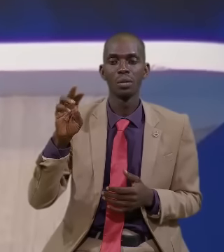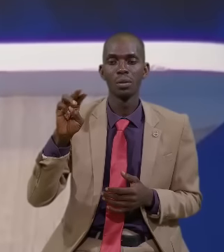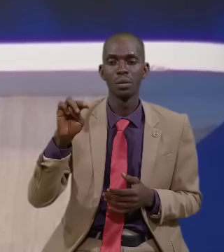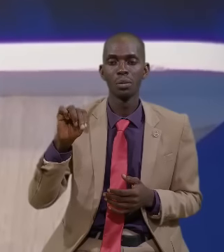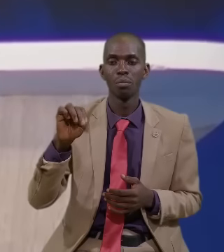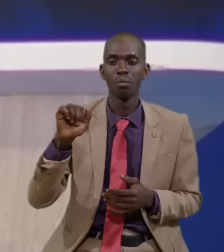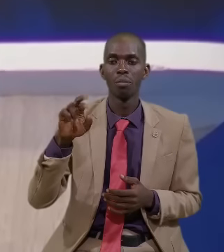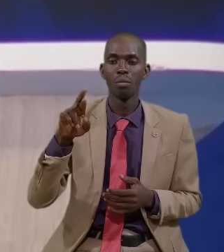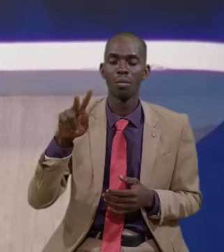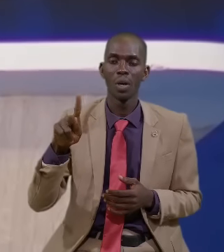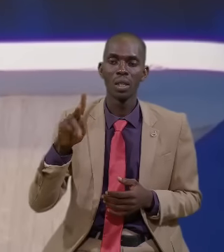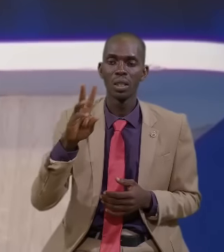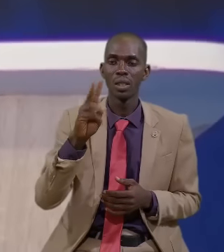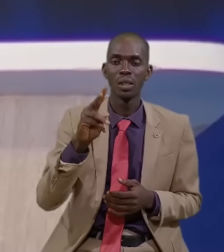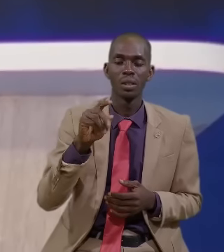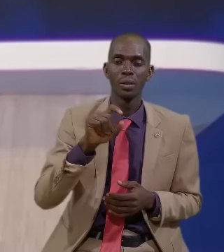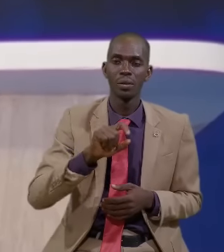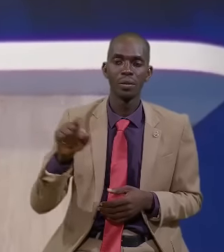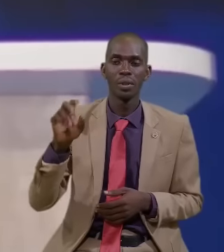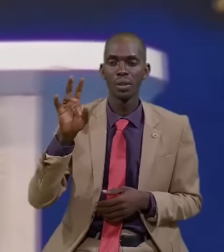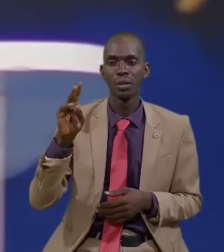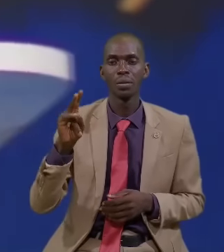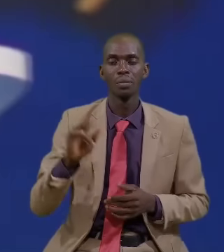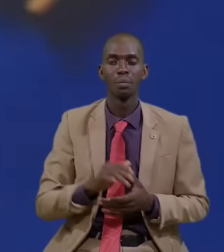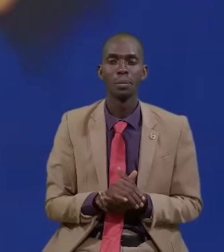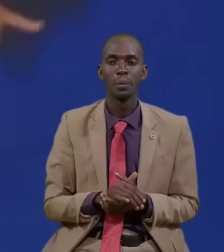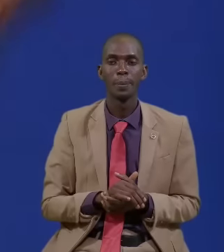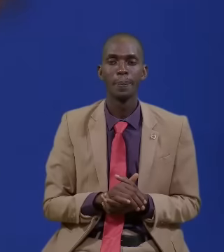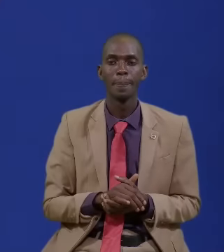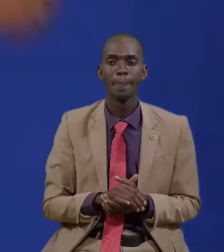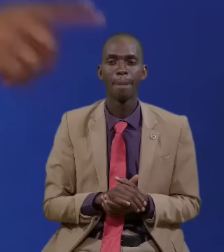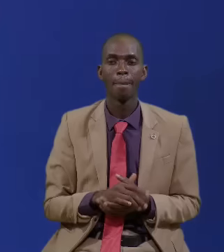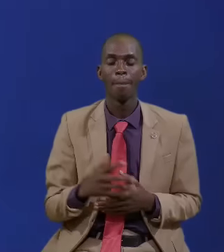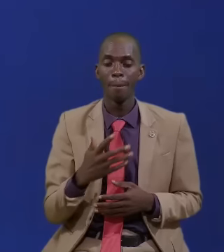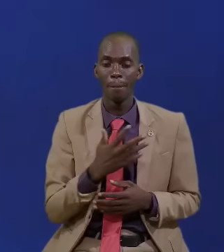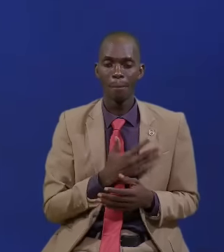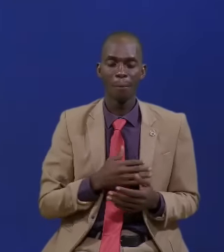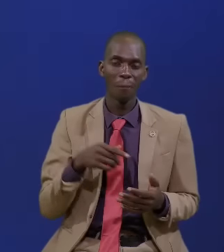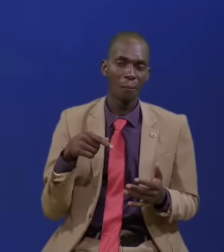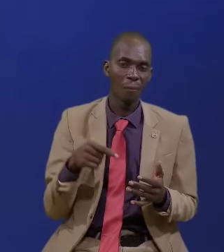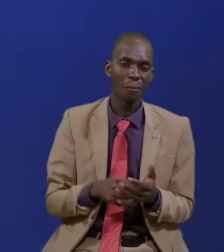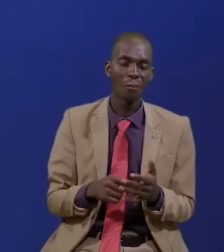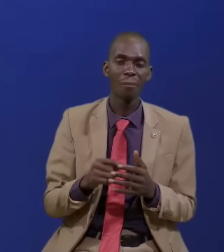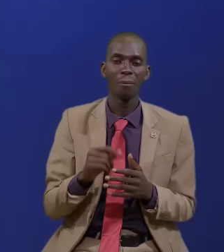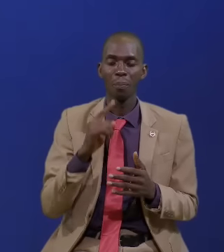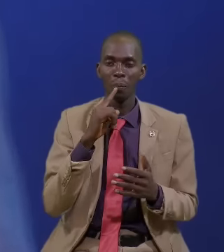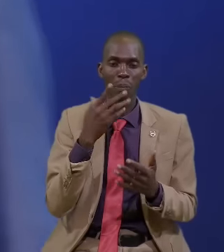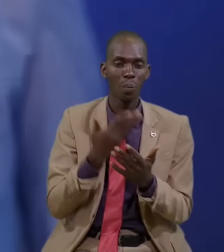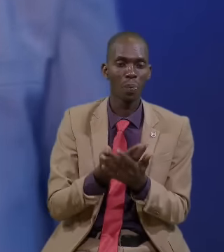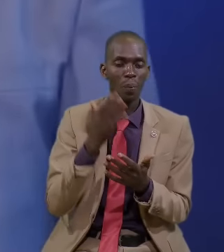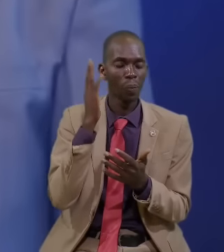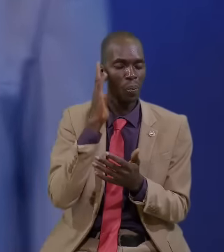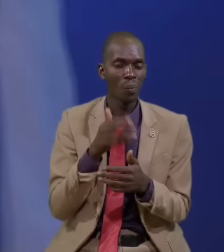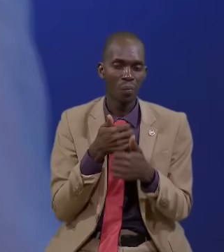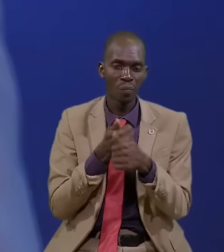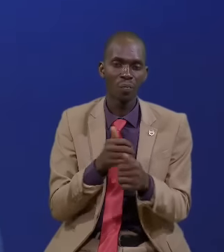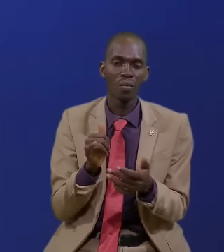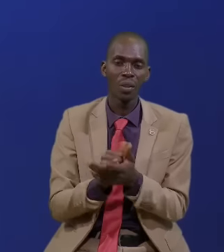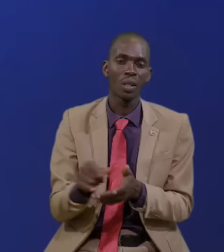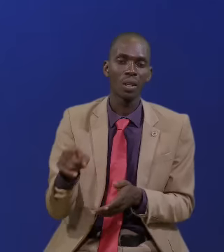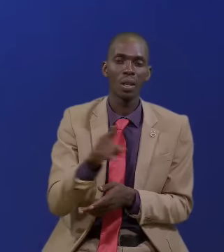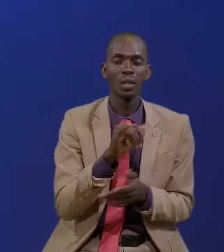16, verse 17. And these signs shall follow them that believe. Are